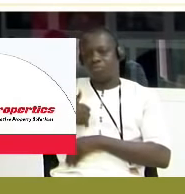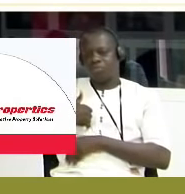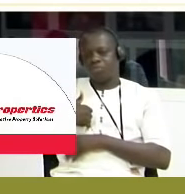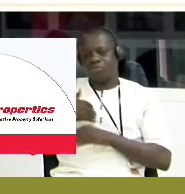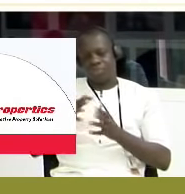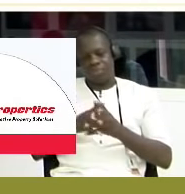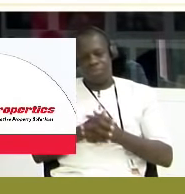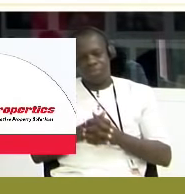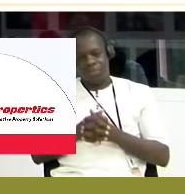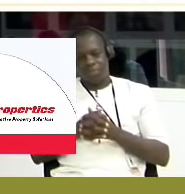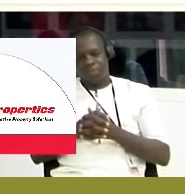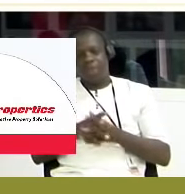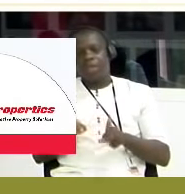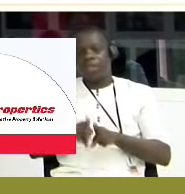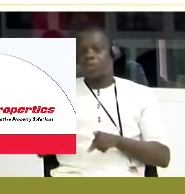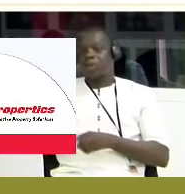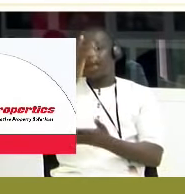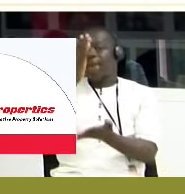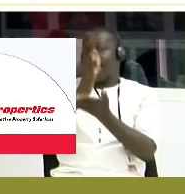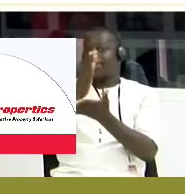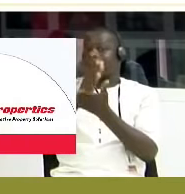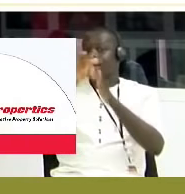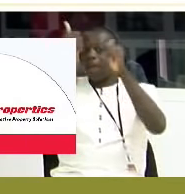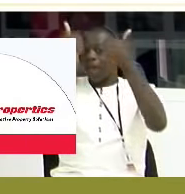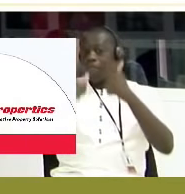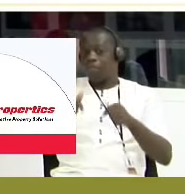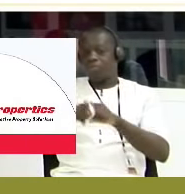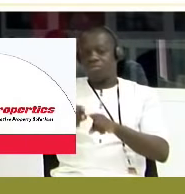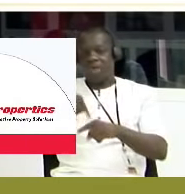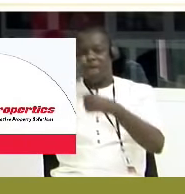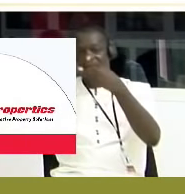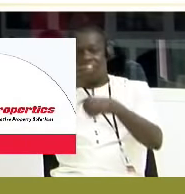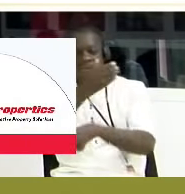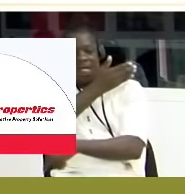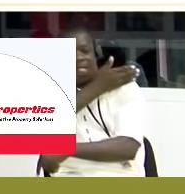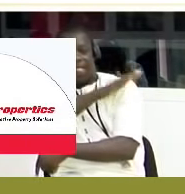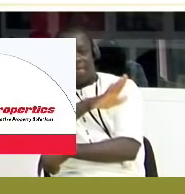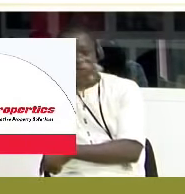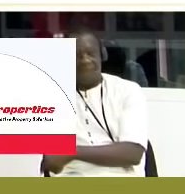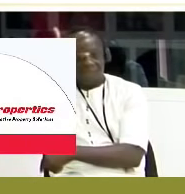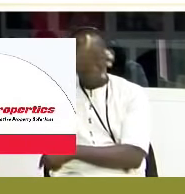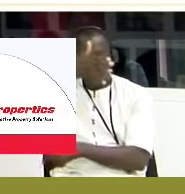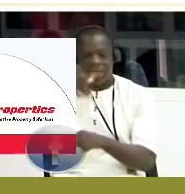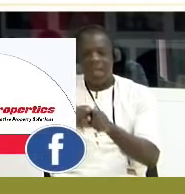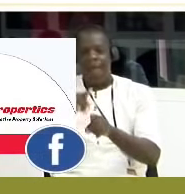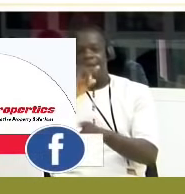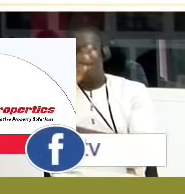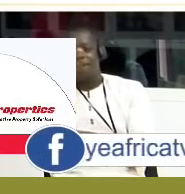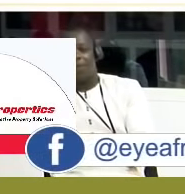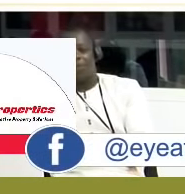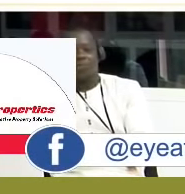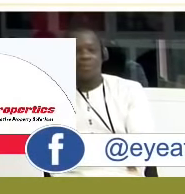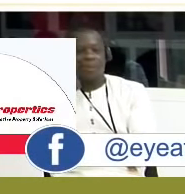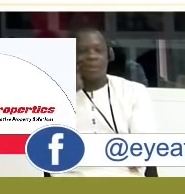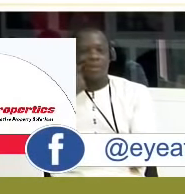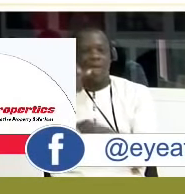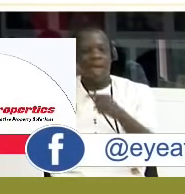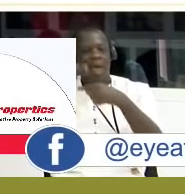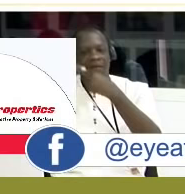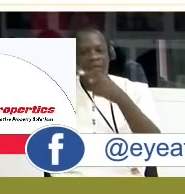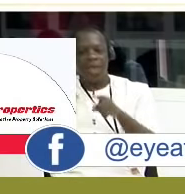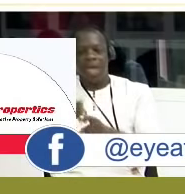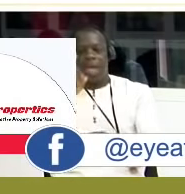And that's what exactly happened after they left, after that visit, few days after, Colonel Babukar Jatta came